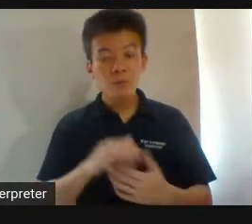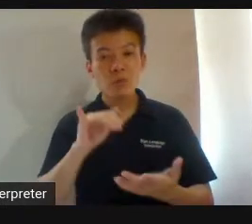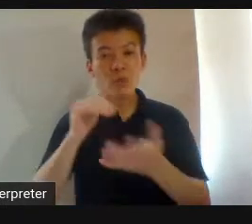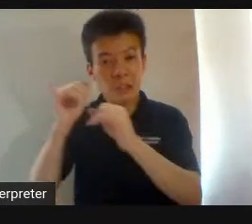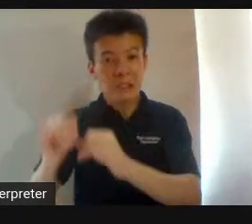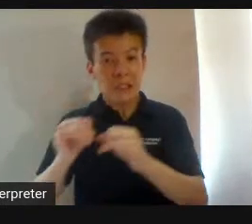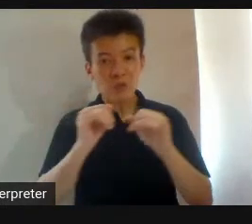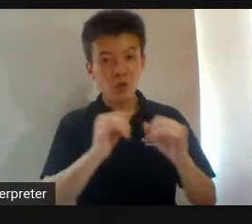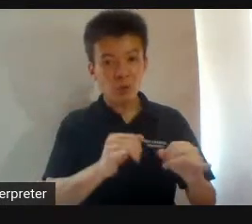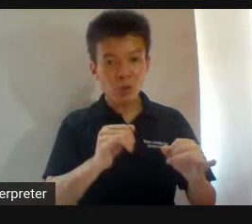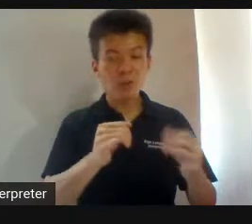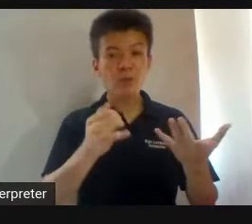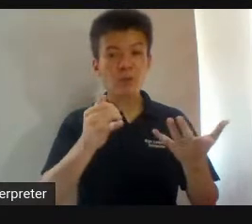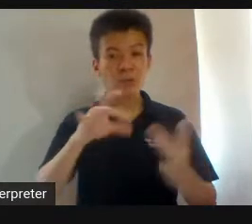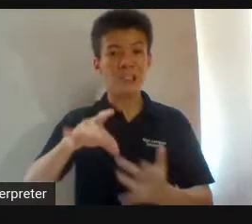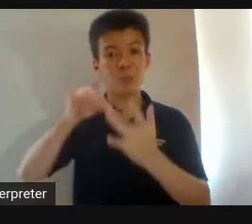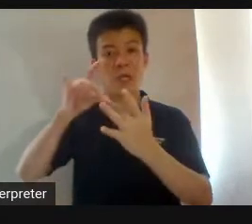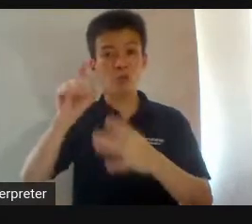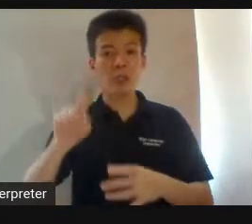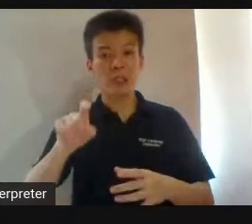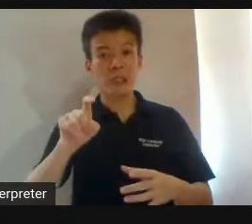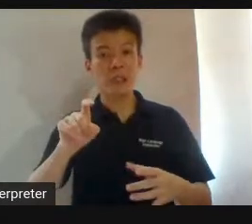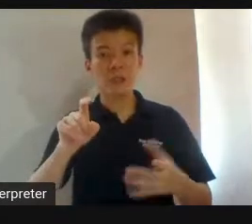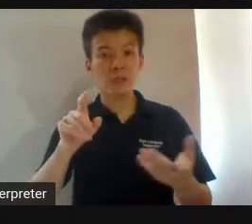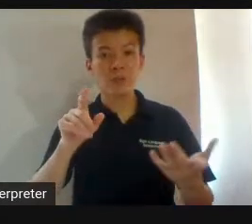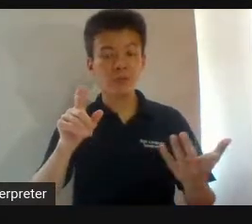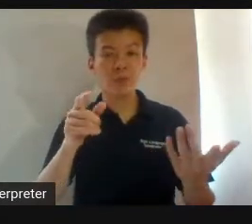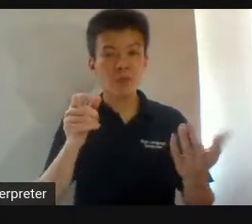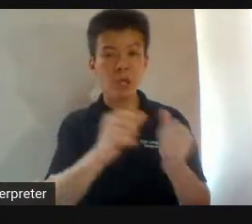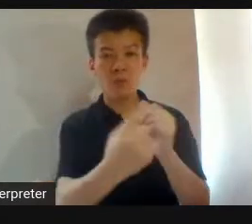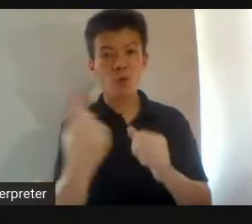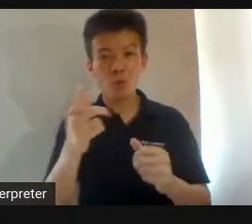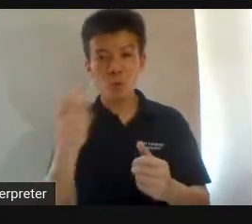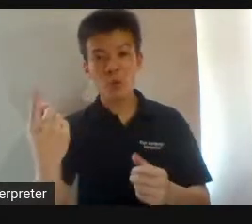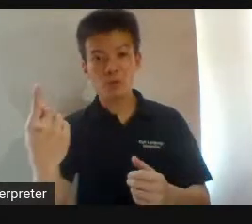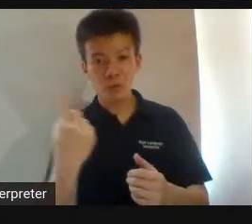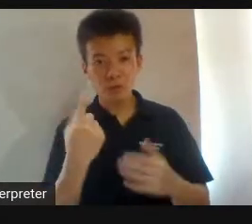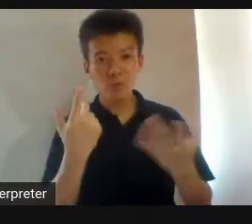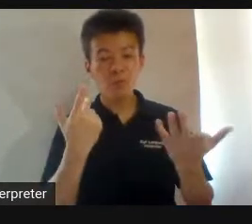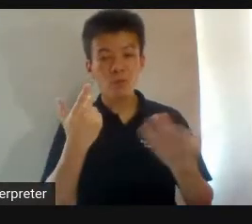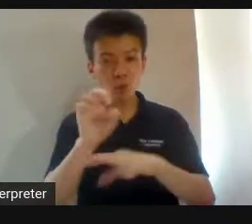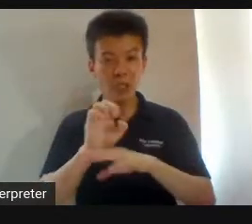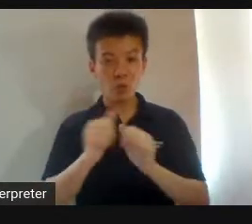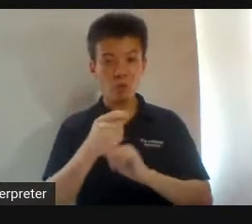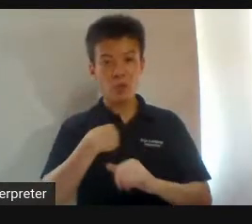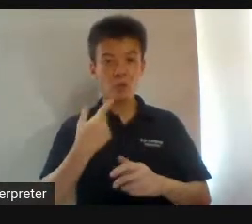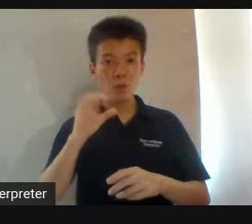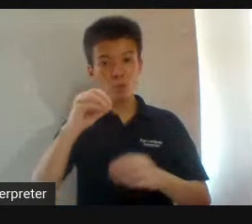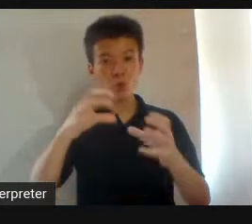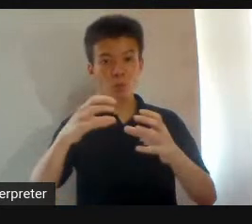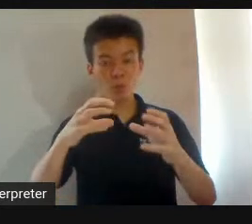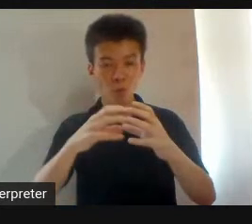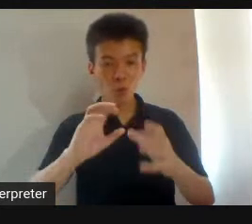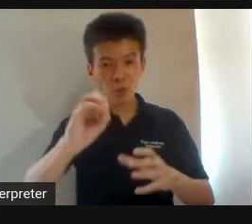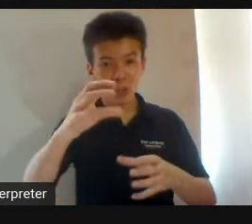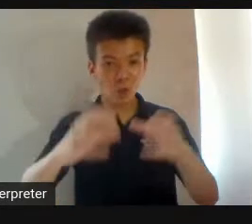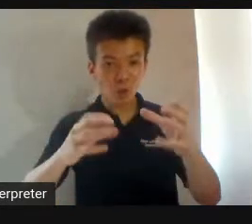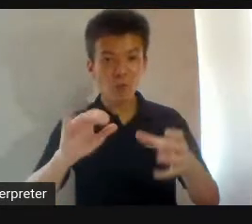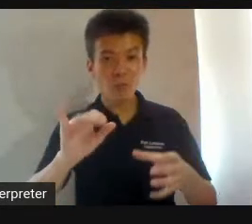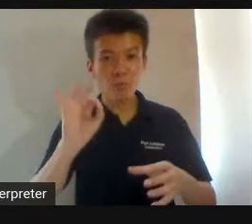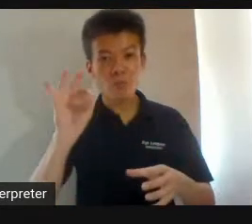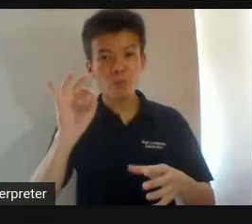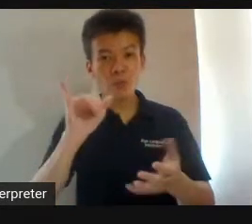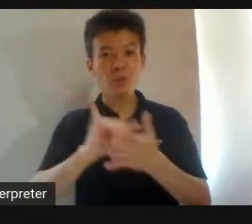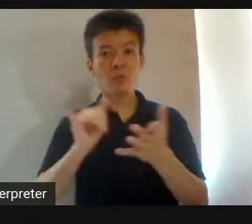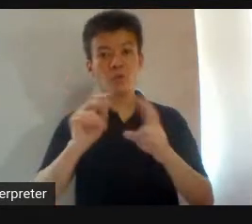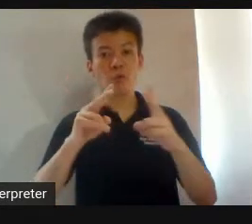individual special needs of anybody who wants to come and engage with us and put the ball in their court and tell them that, okay, it's going to